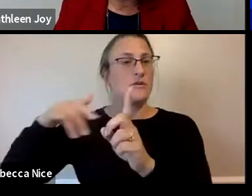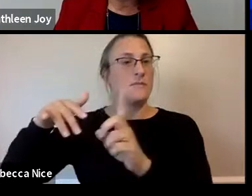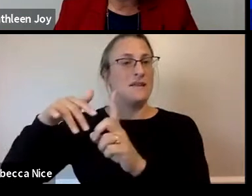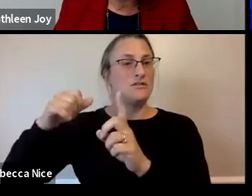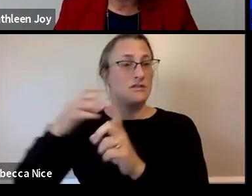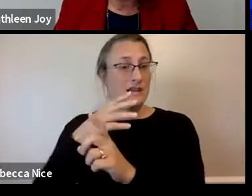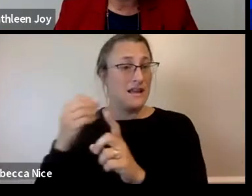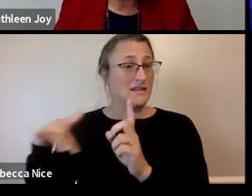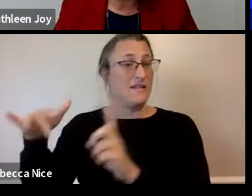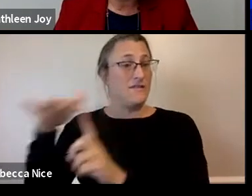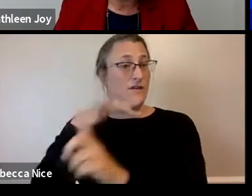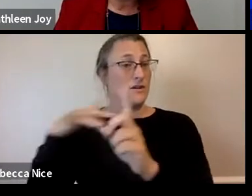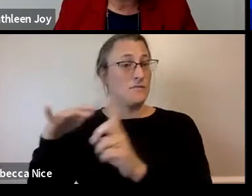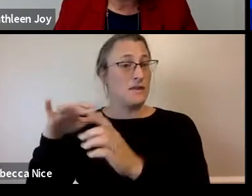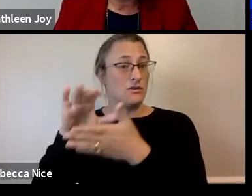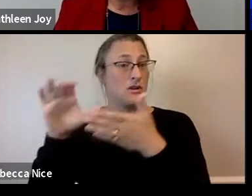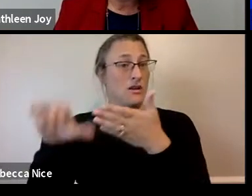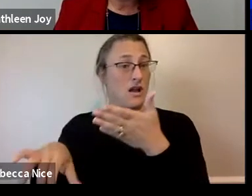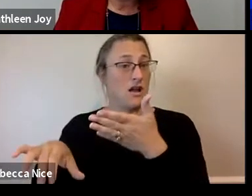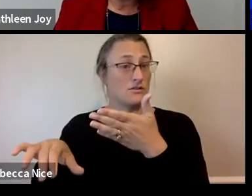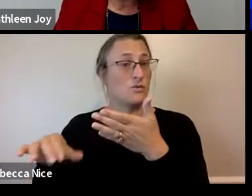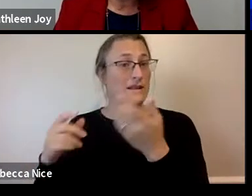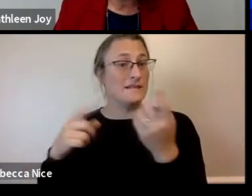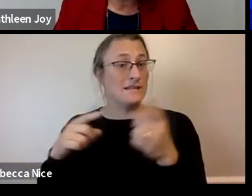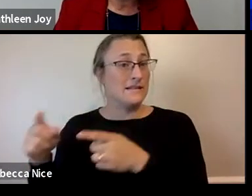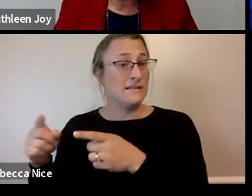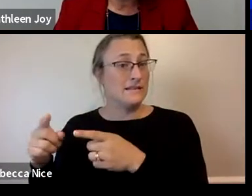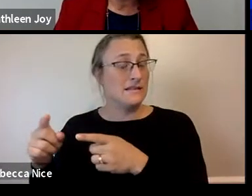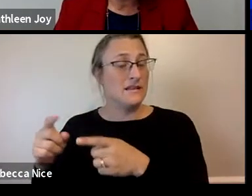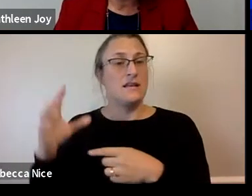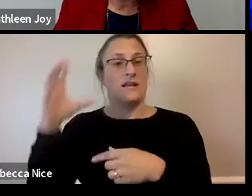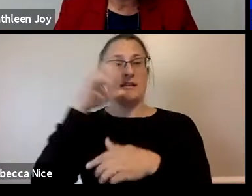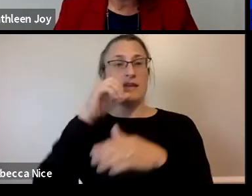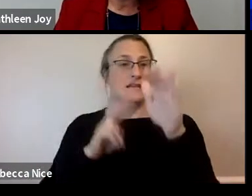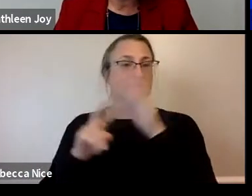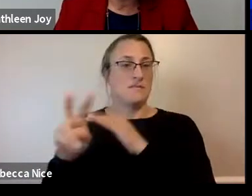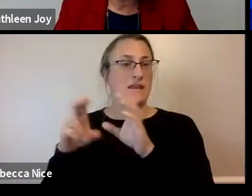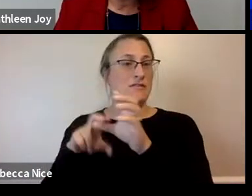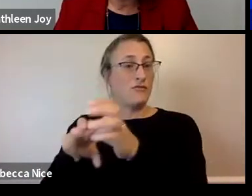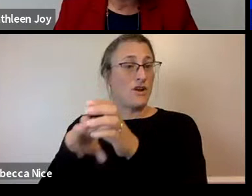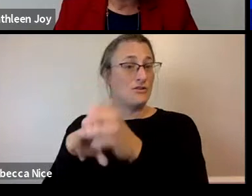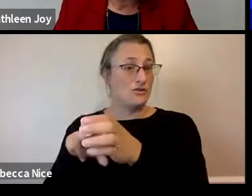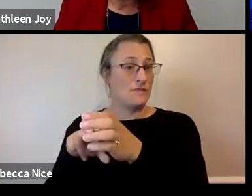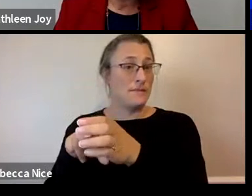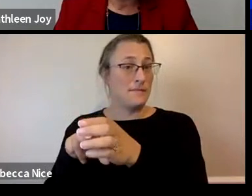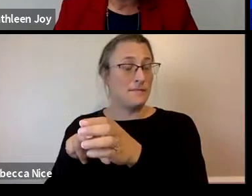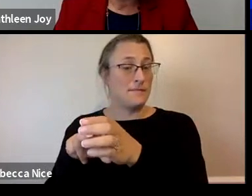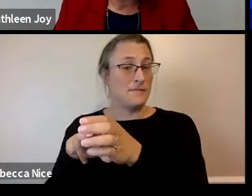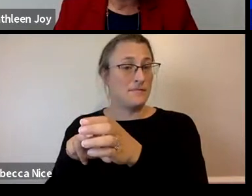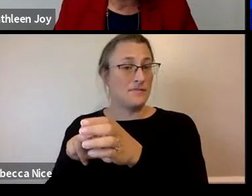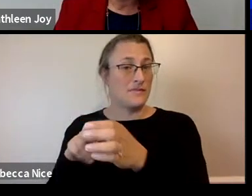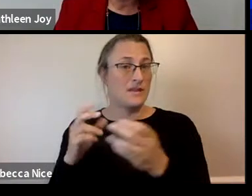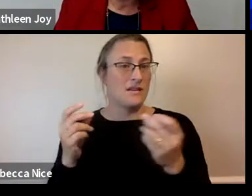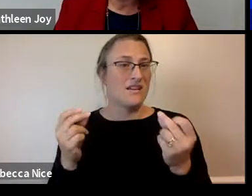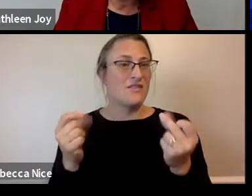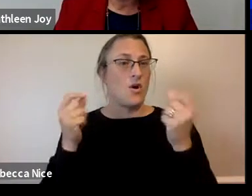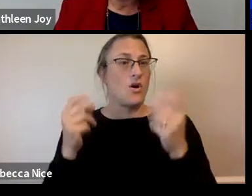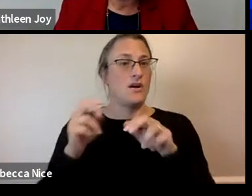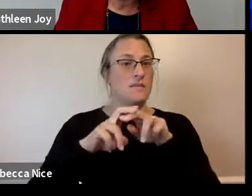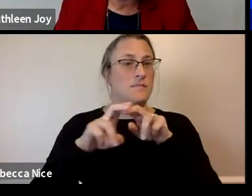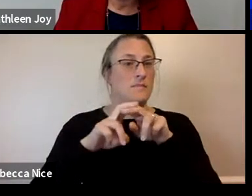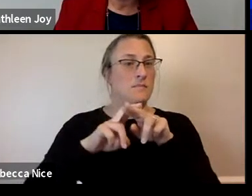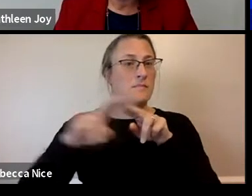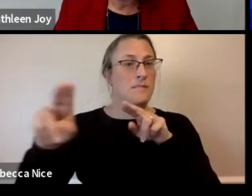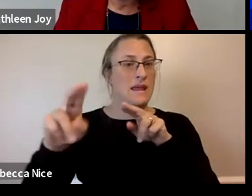consequences, the estimated ridership, so the share that the automated people mover would have,